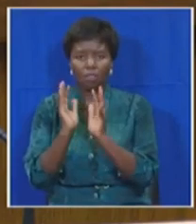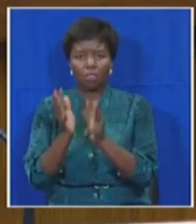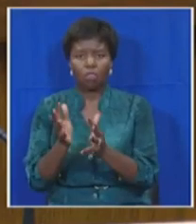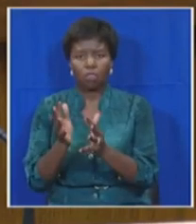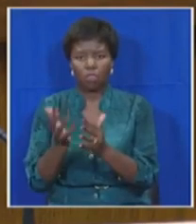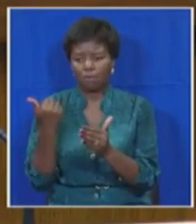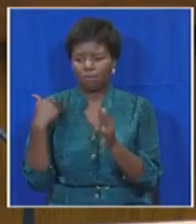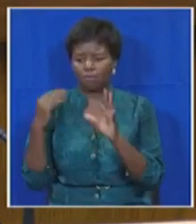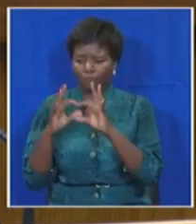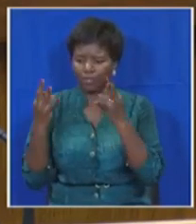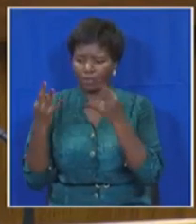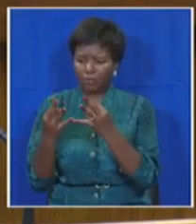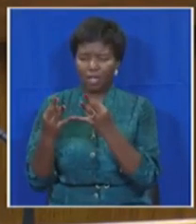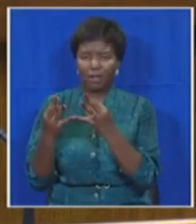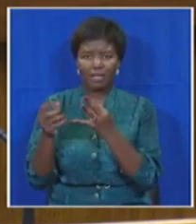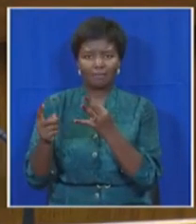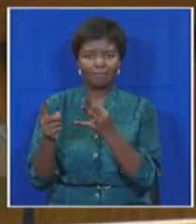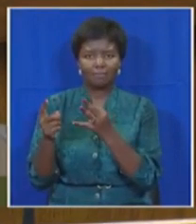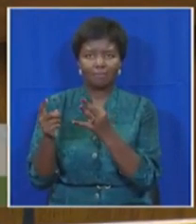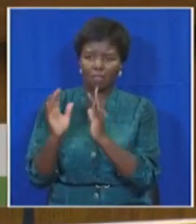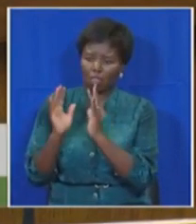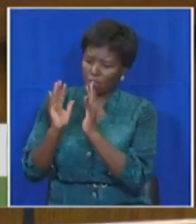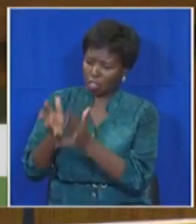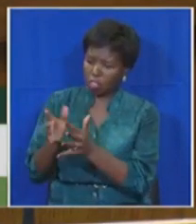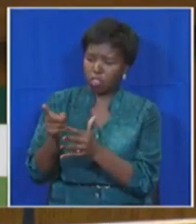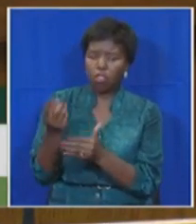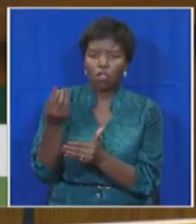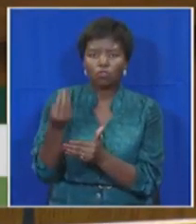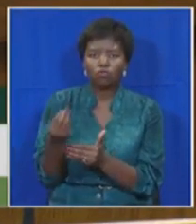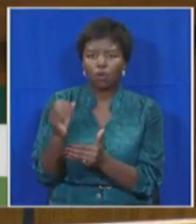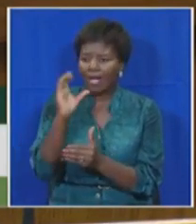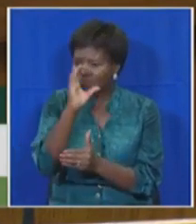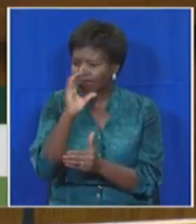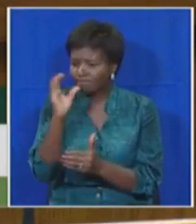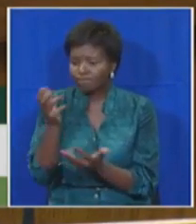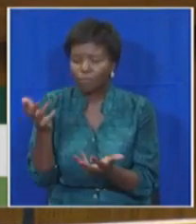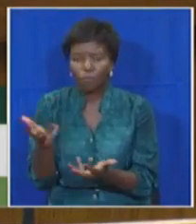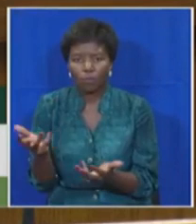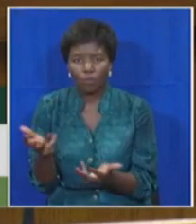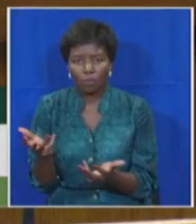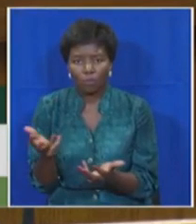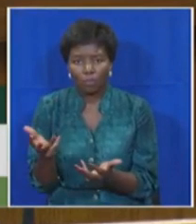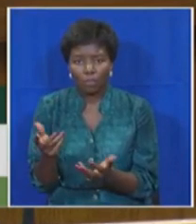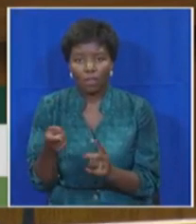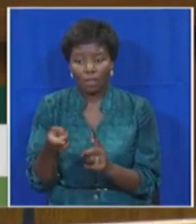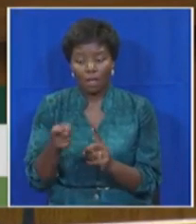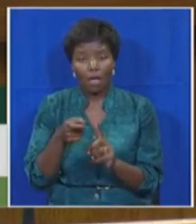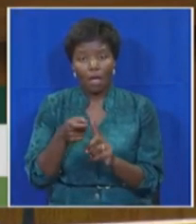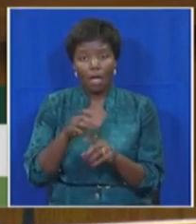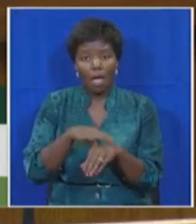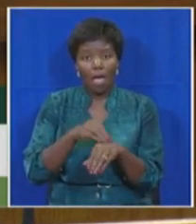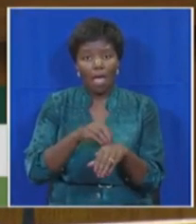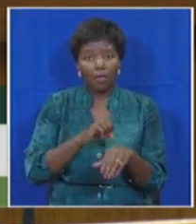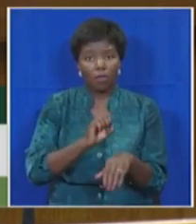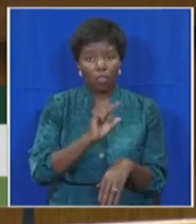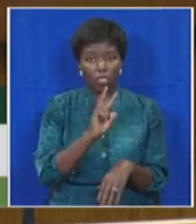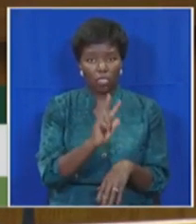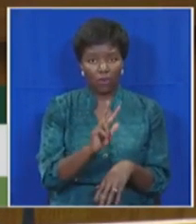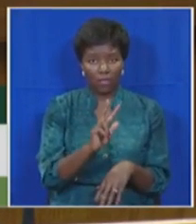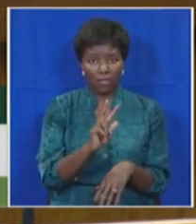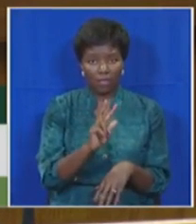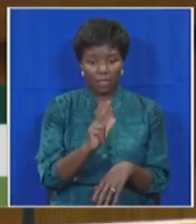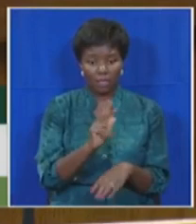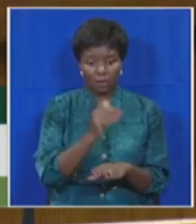as hulle verlore kind. Deur die ouderdom van 3 het hulle na 8 dae opgehou soek na hom, en toe hulle hom